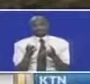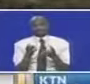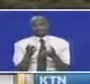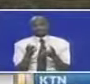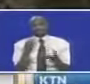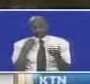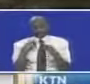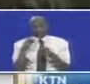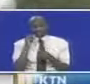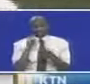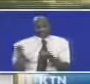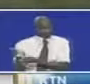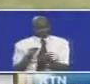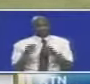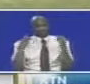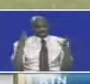he must be able to hit the ball very far.